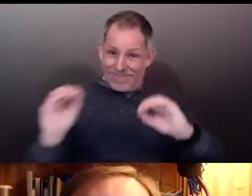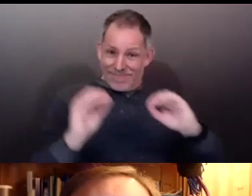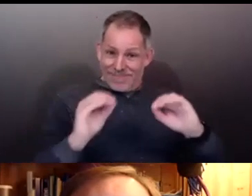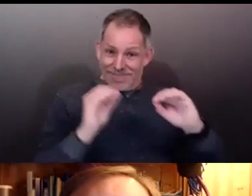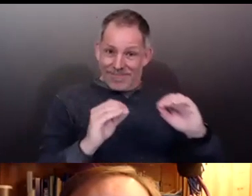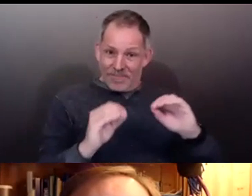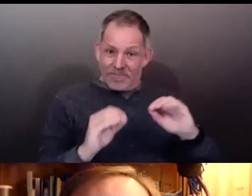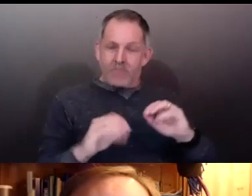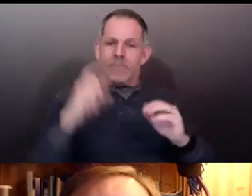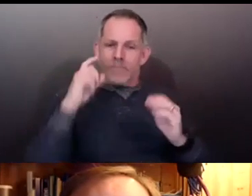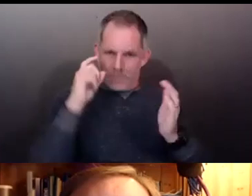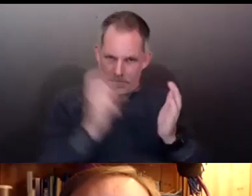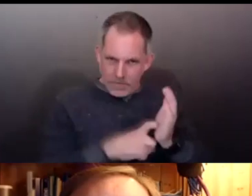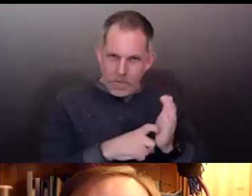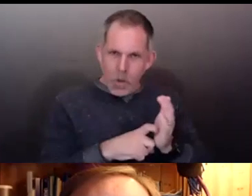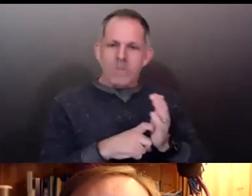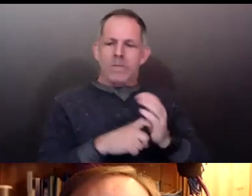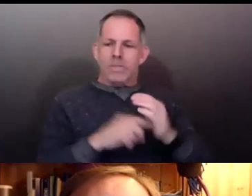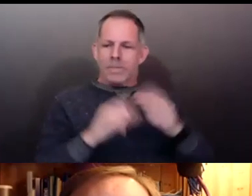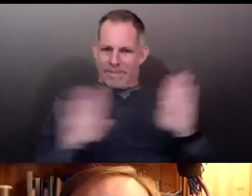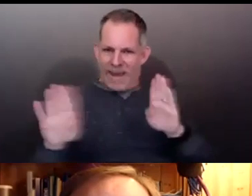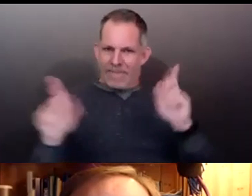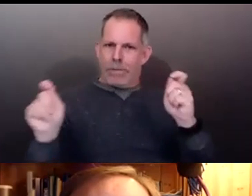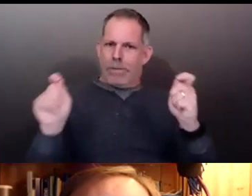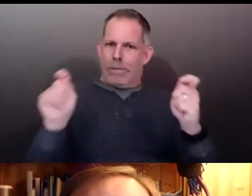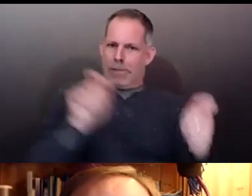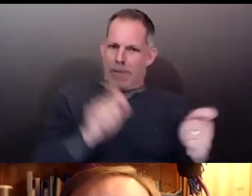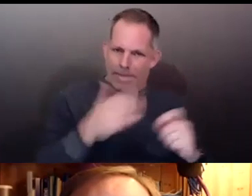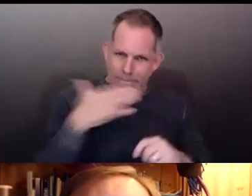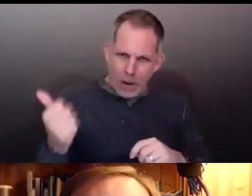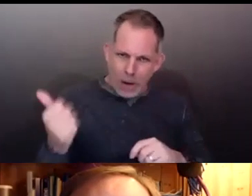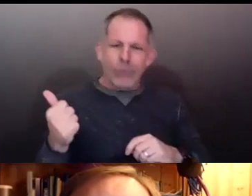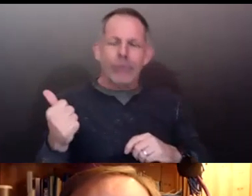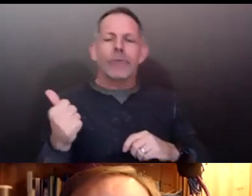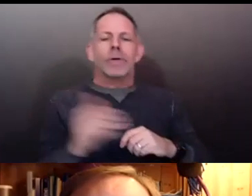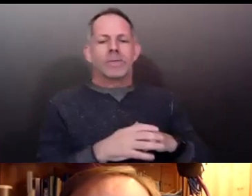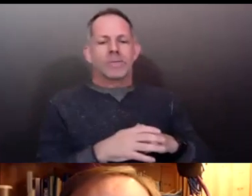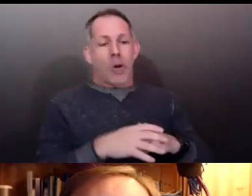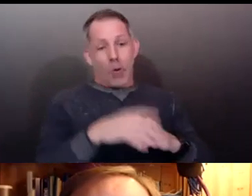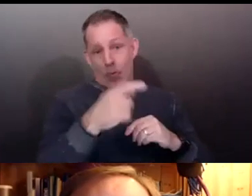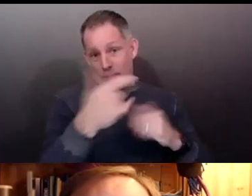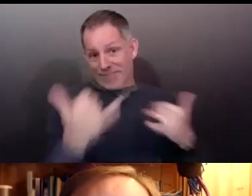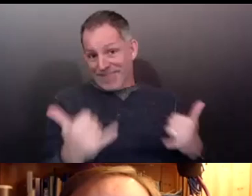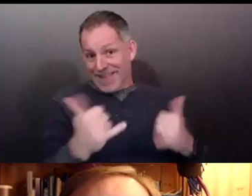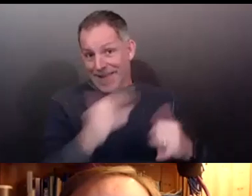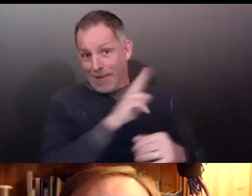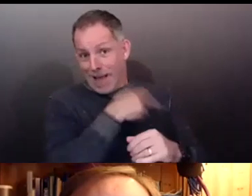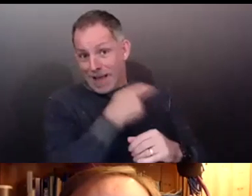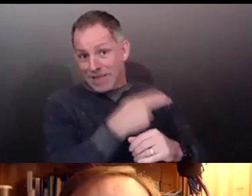hospitalized and using up more bed space and resources that are already stretched pretty thin.